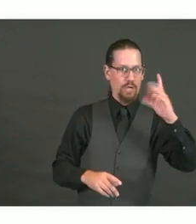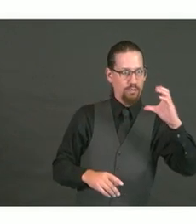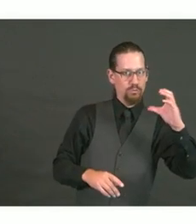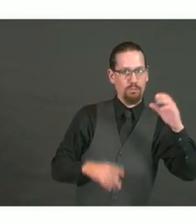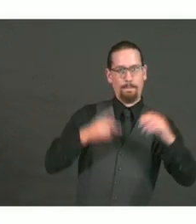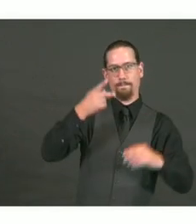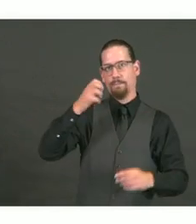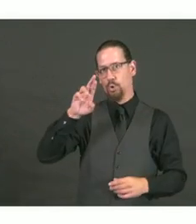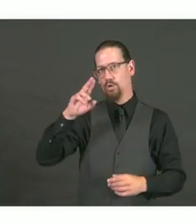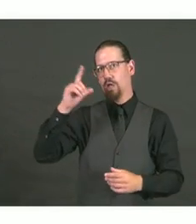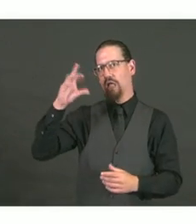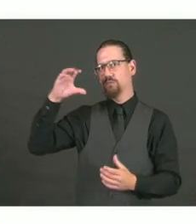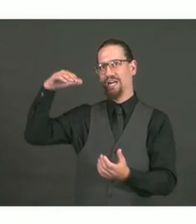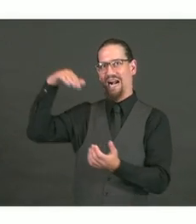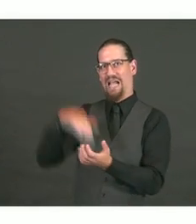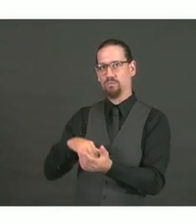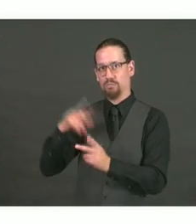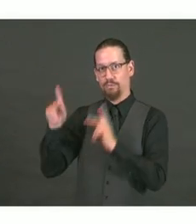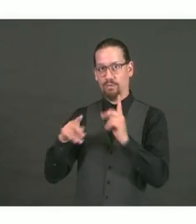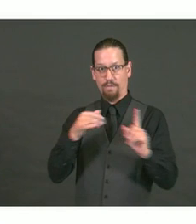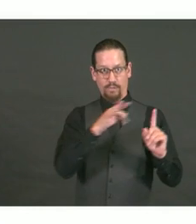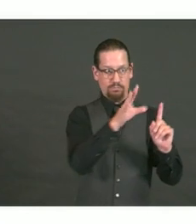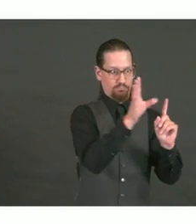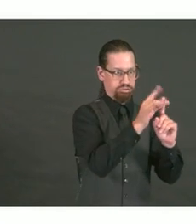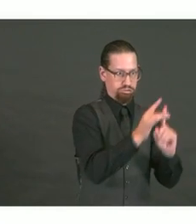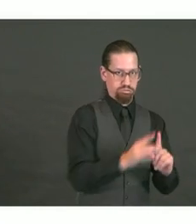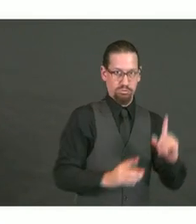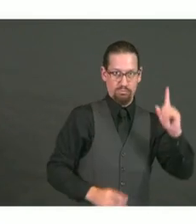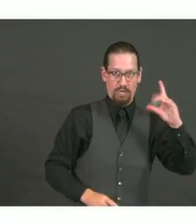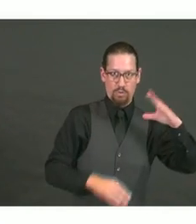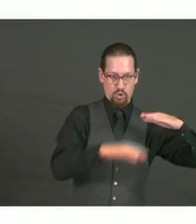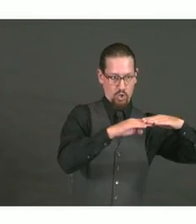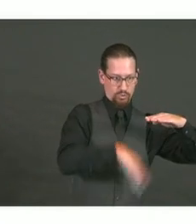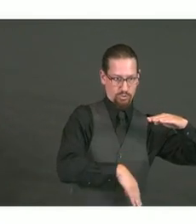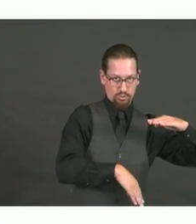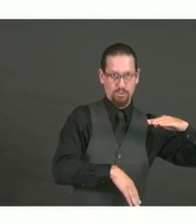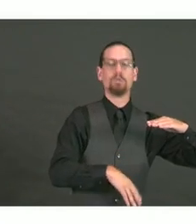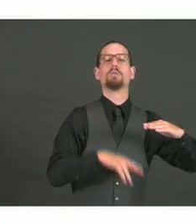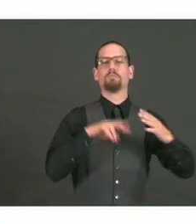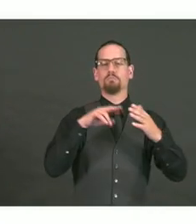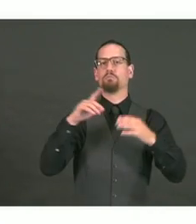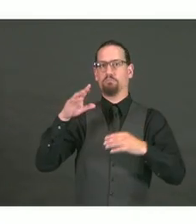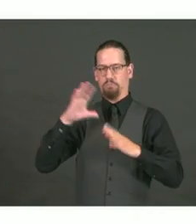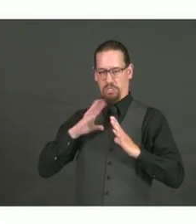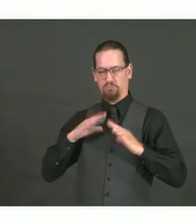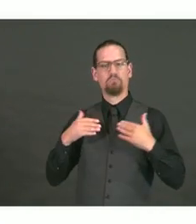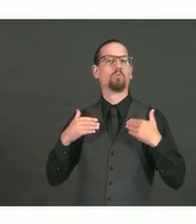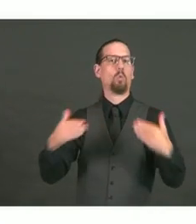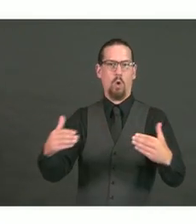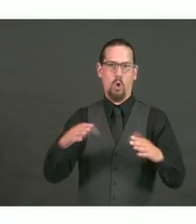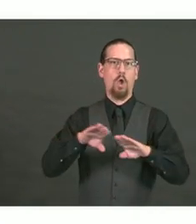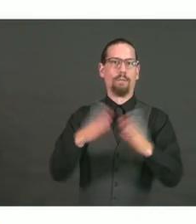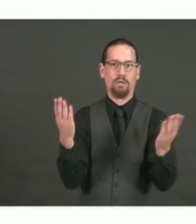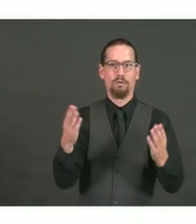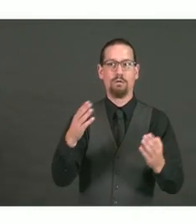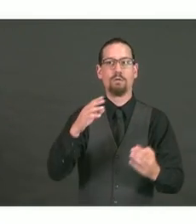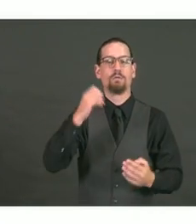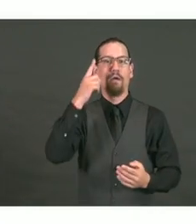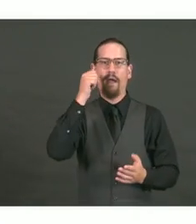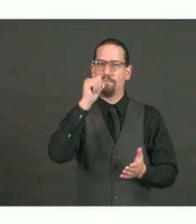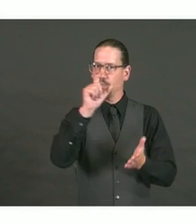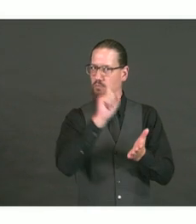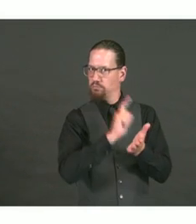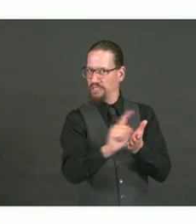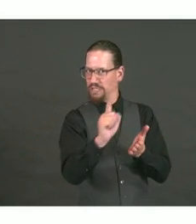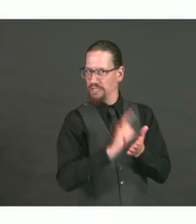for in-person learning. So it's 100 new cases a week per